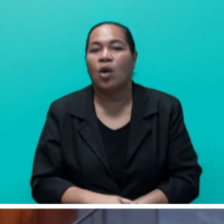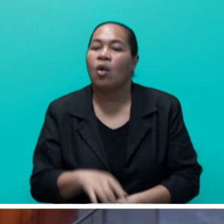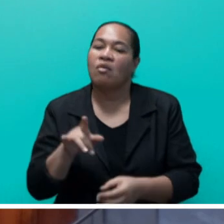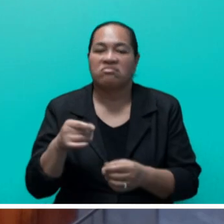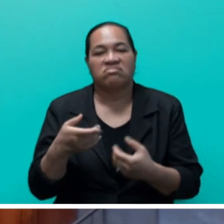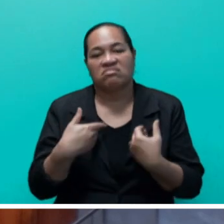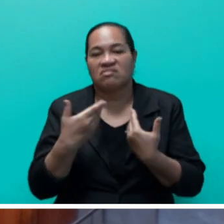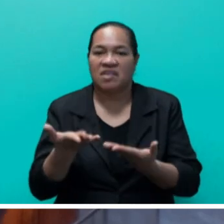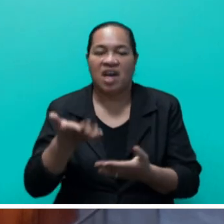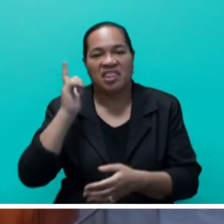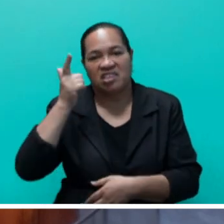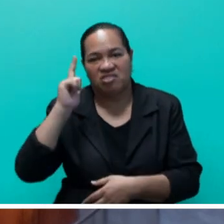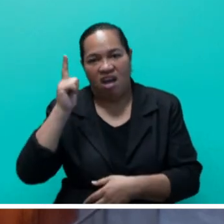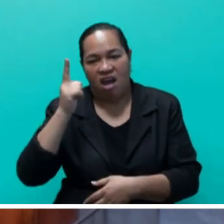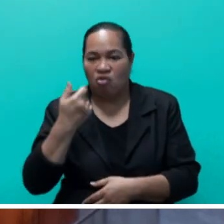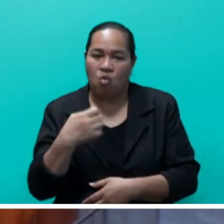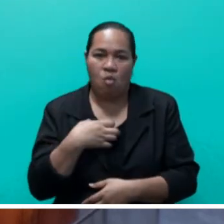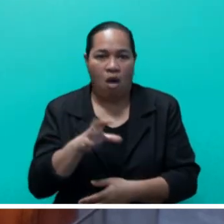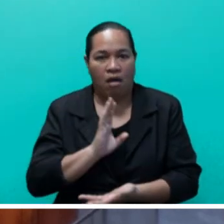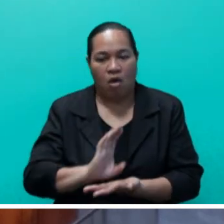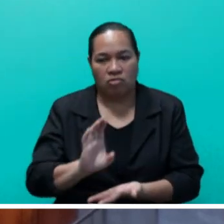school. The ministry since